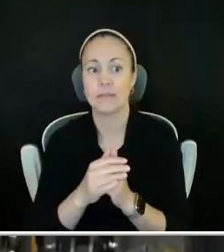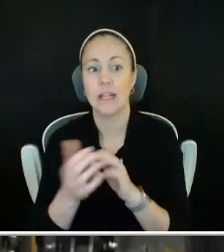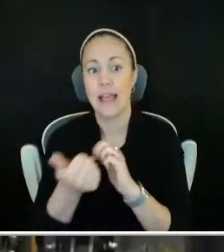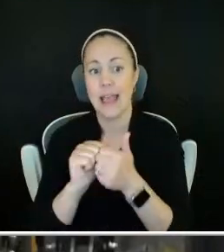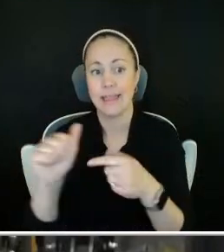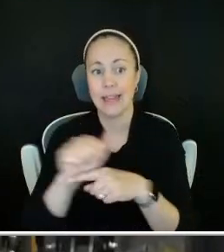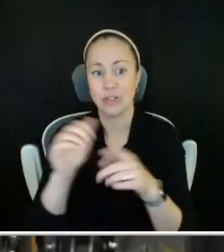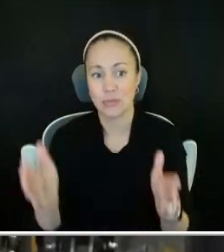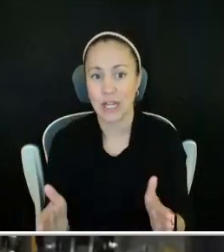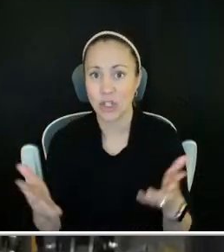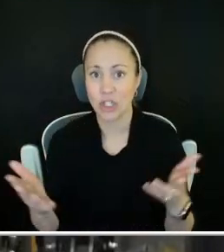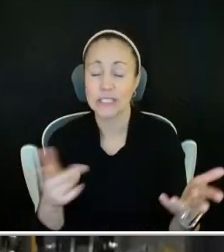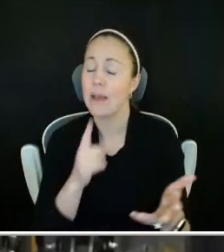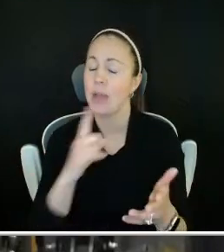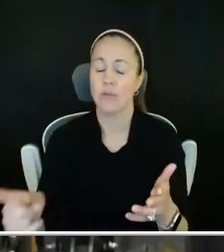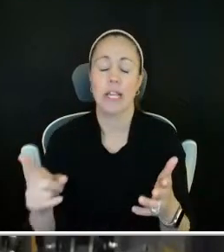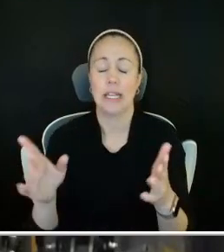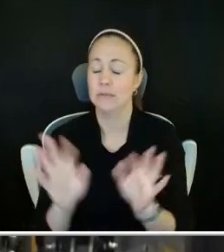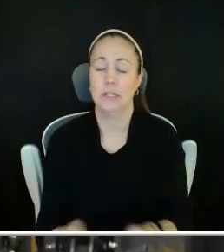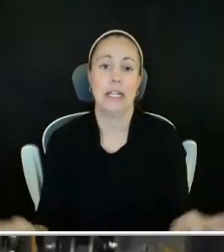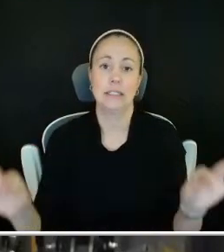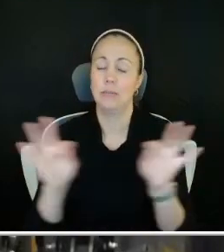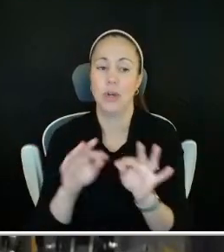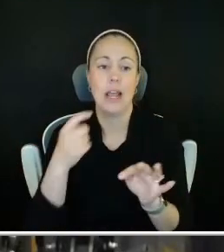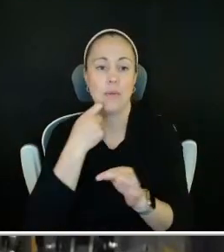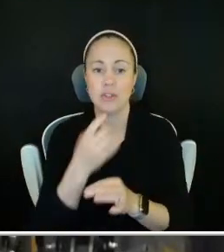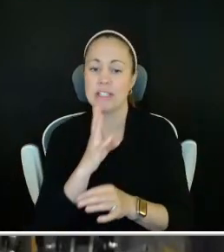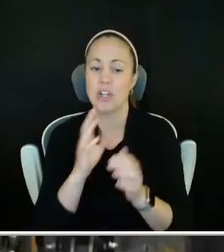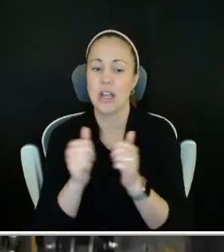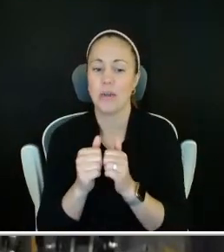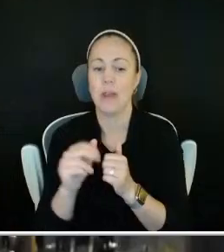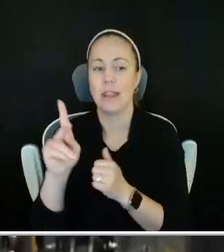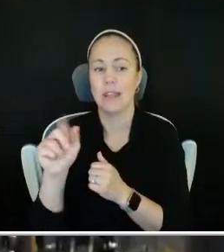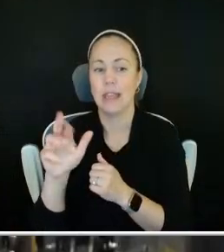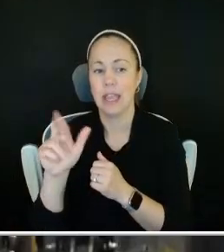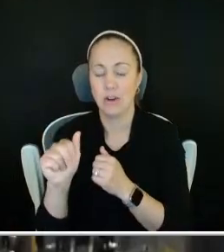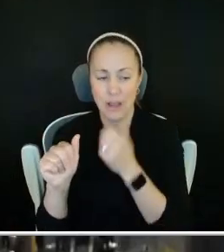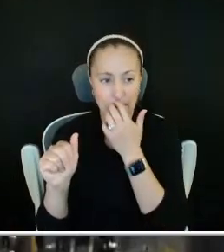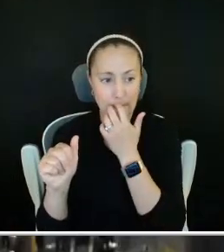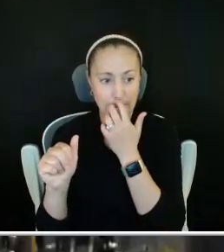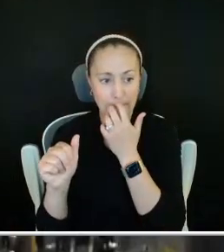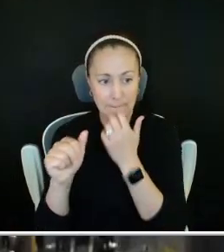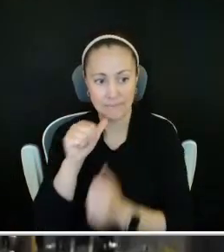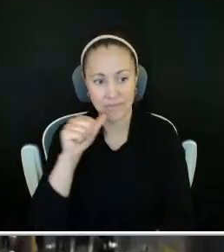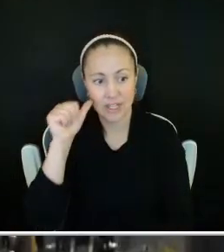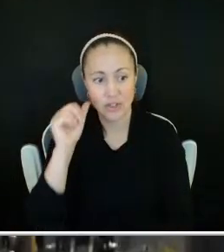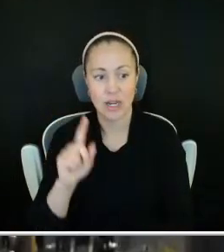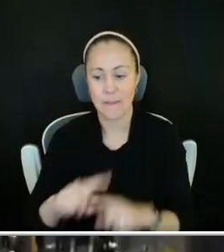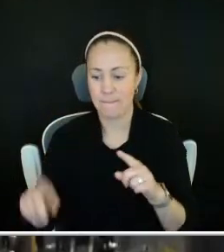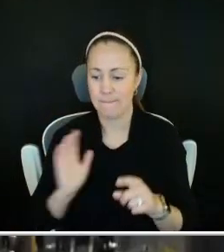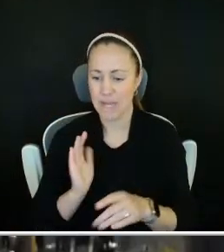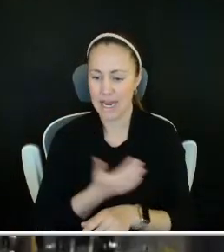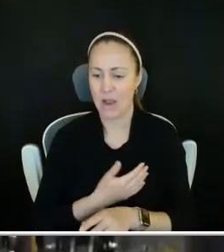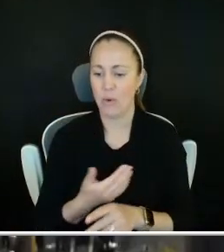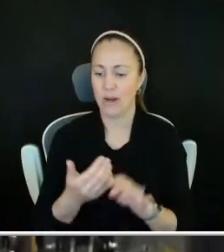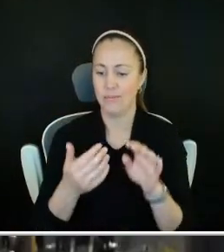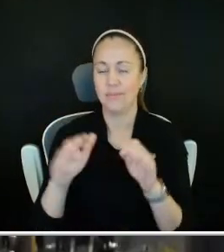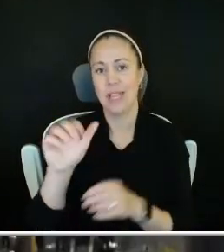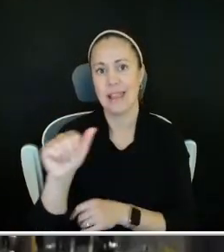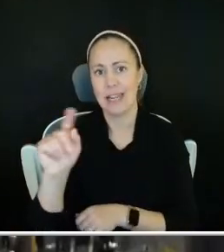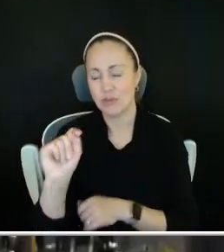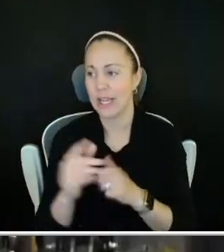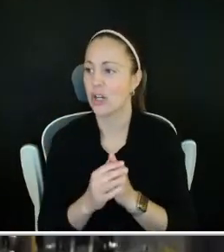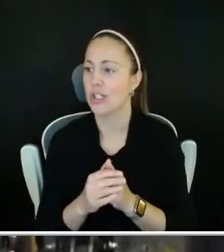It is so important. I was actually just talking with Kara yesterday. Having our athletic trainers in our partner schools, it just